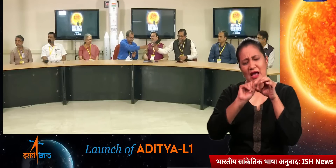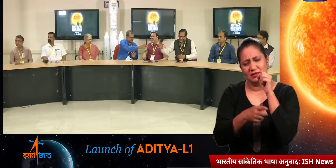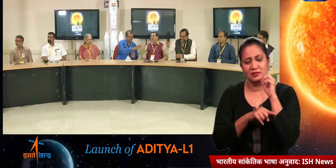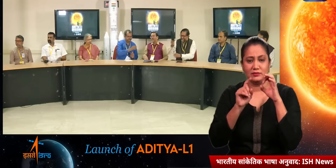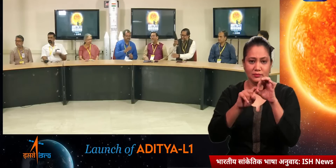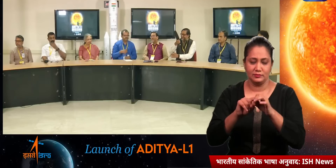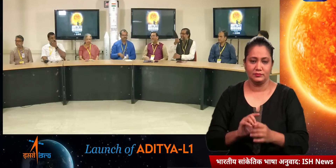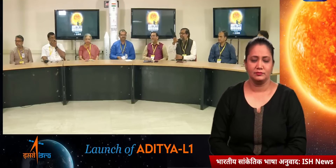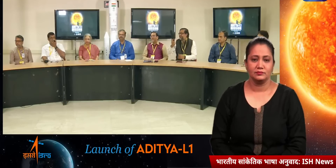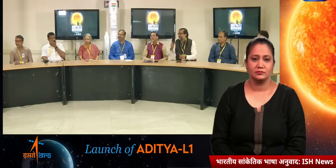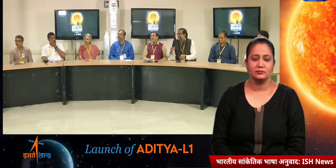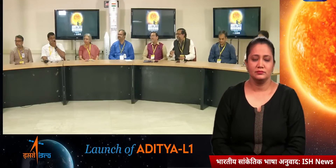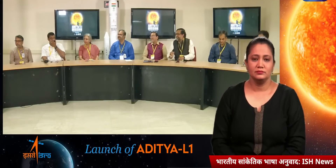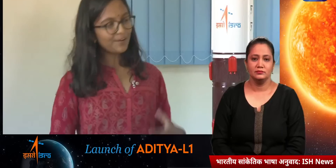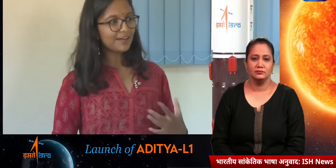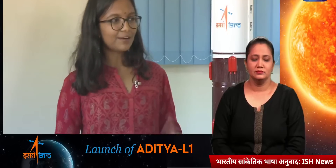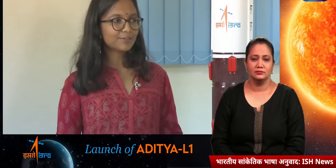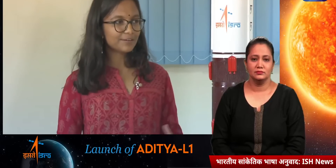And it's about